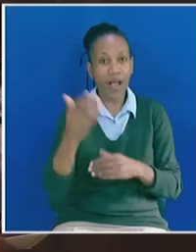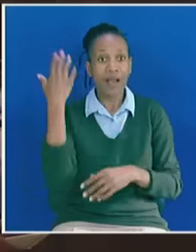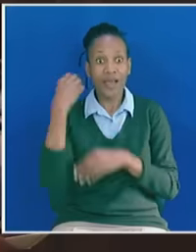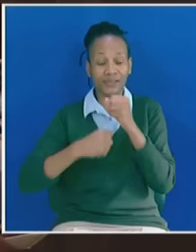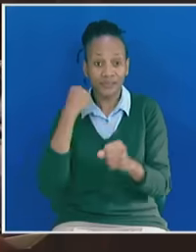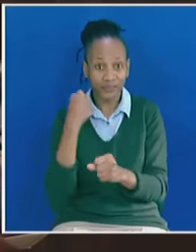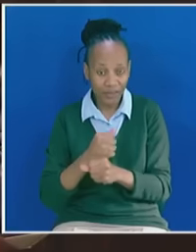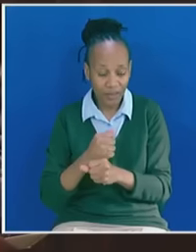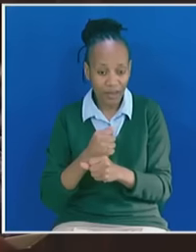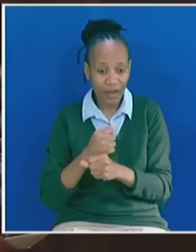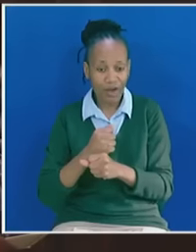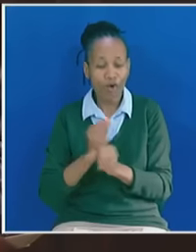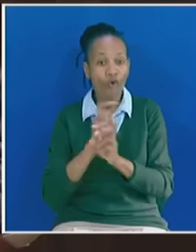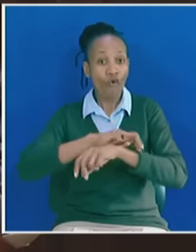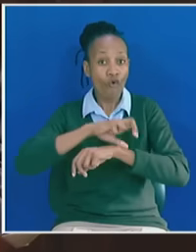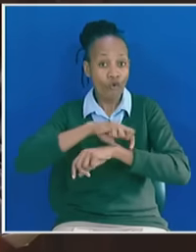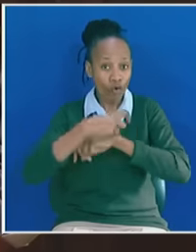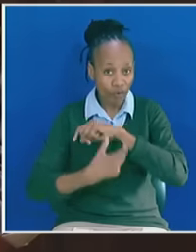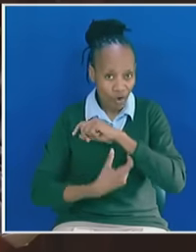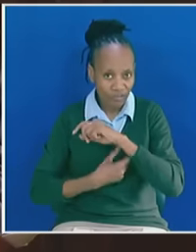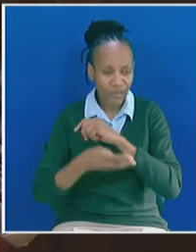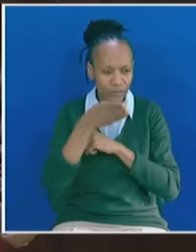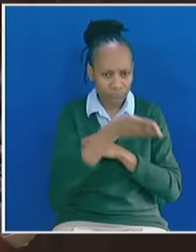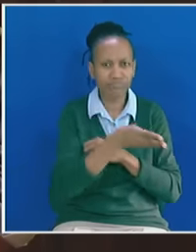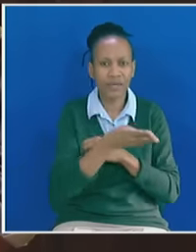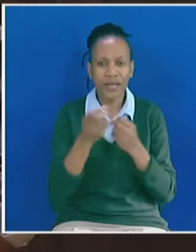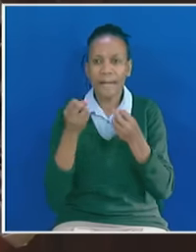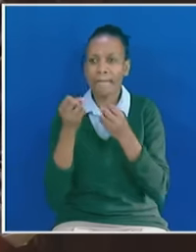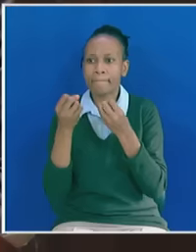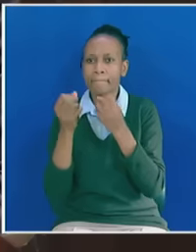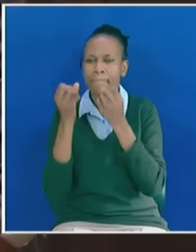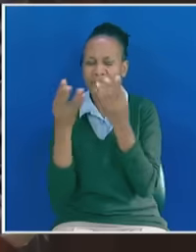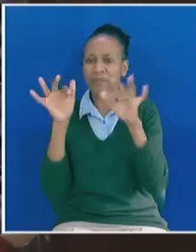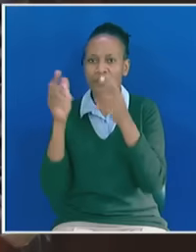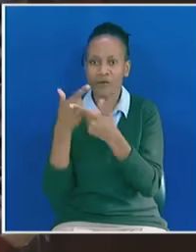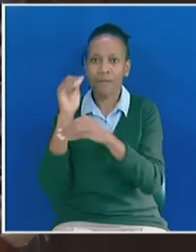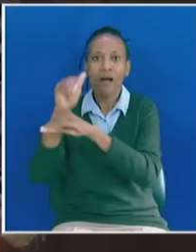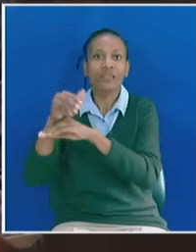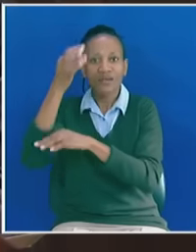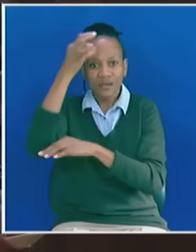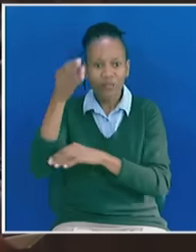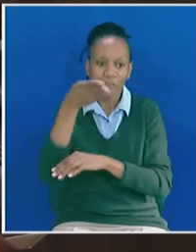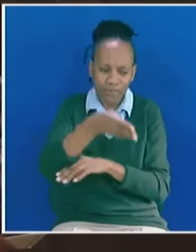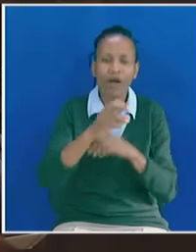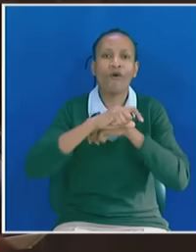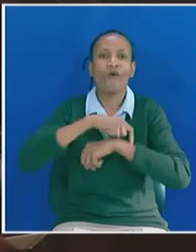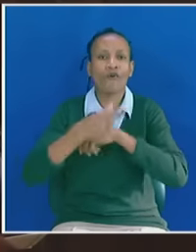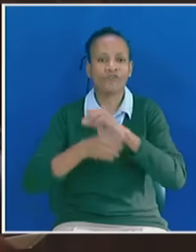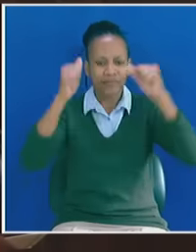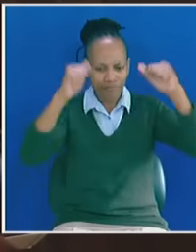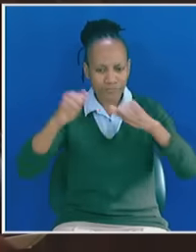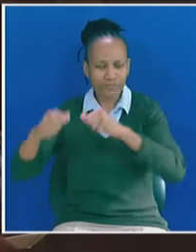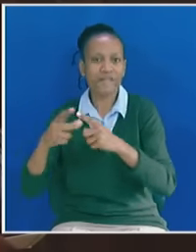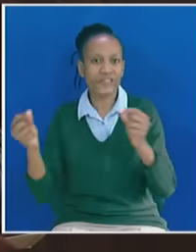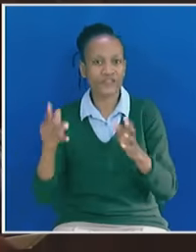year, which we attended by a number of stakeholders outside government, we have agreed on areas of cooperation, and a